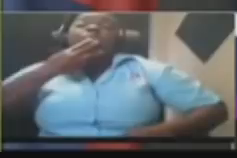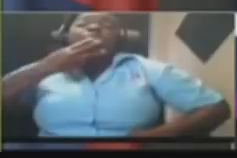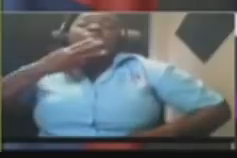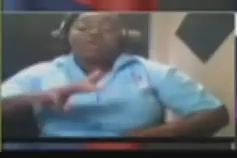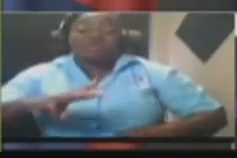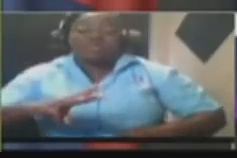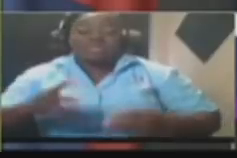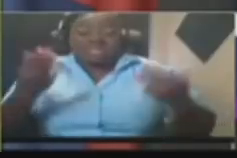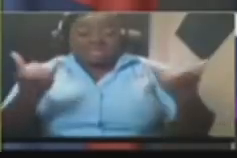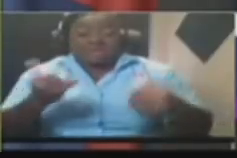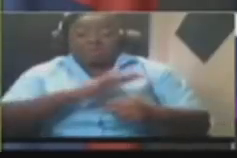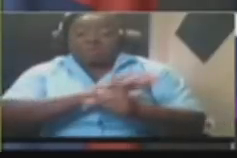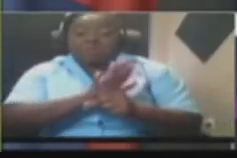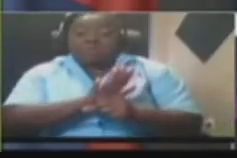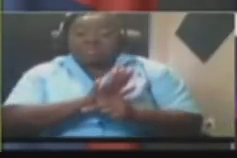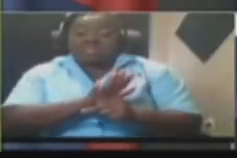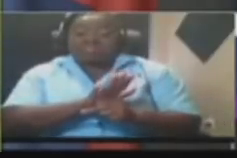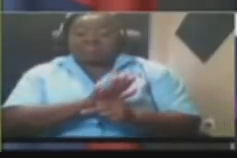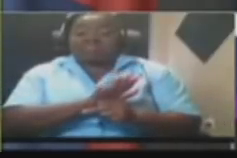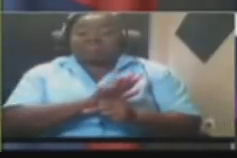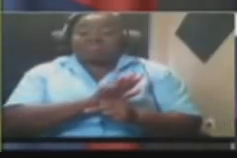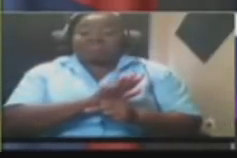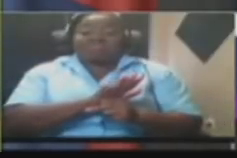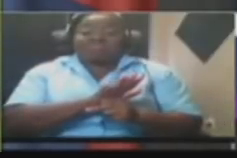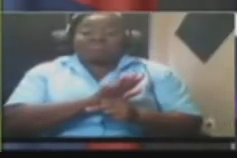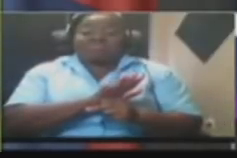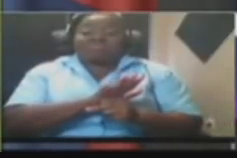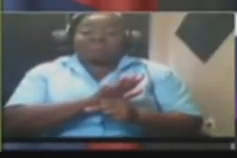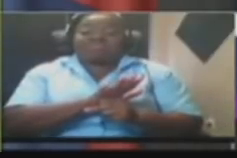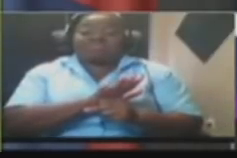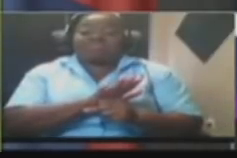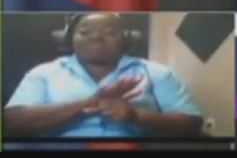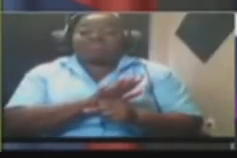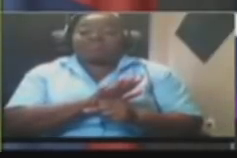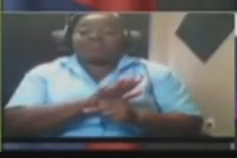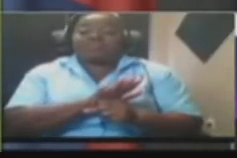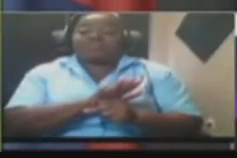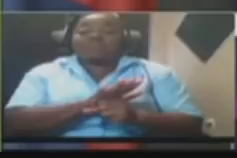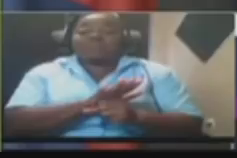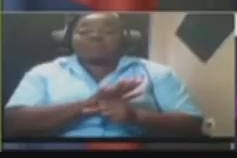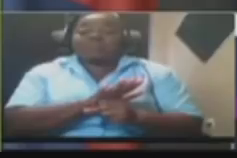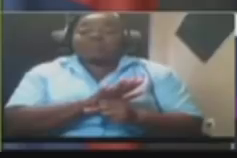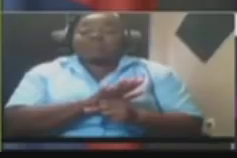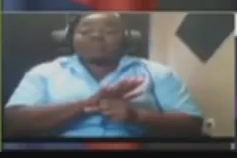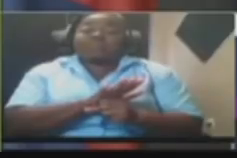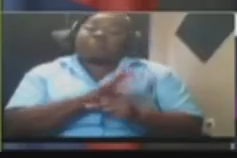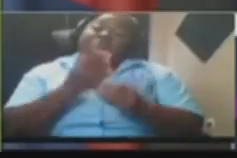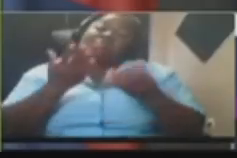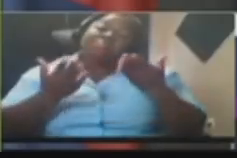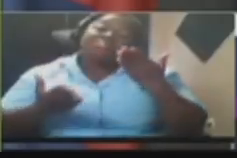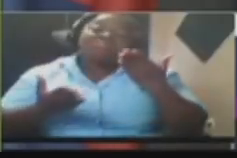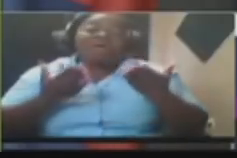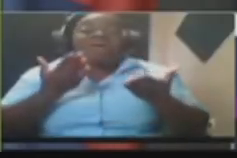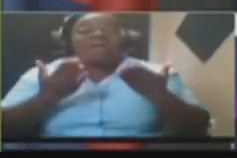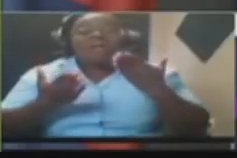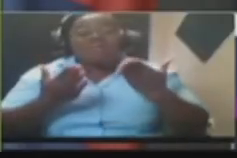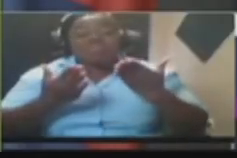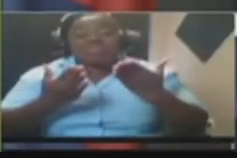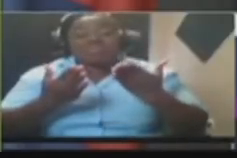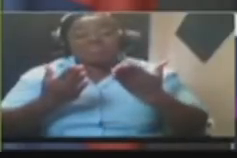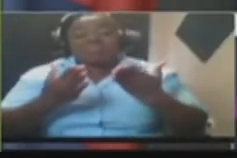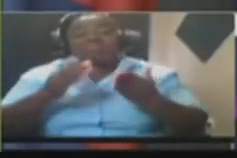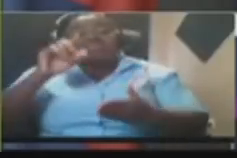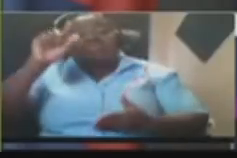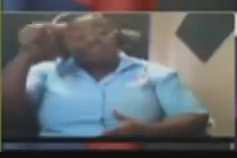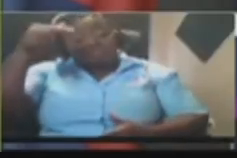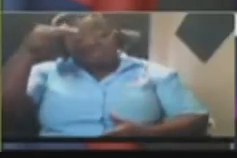the condition is more destructive than this one, then this government, like every other government